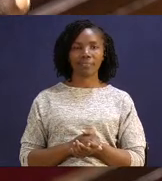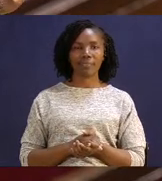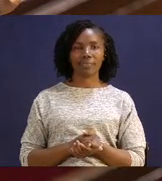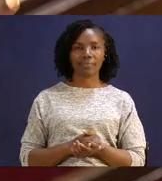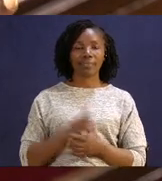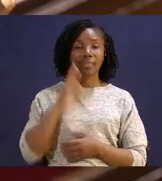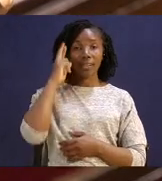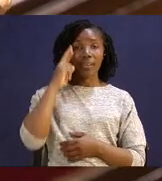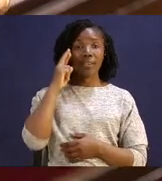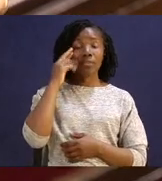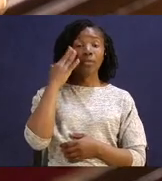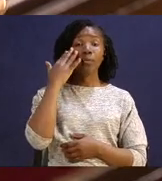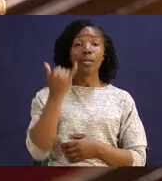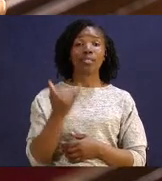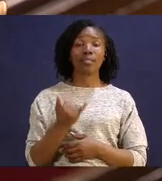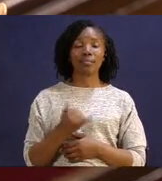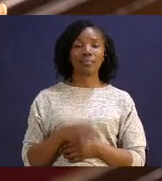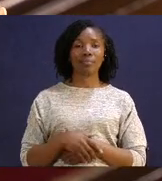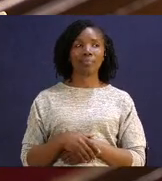Just give me a reason.